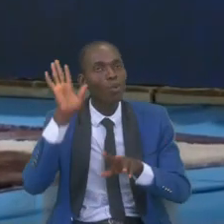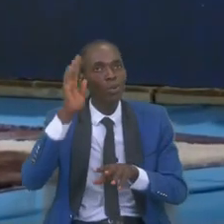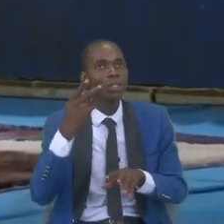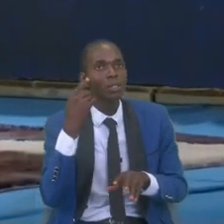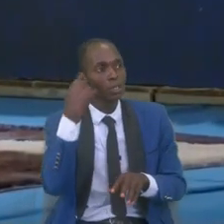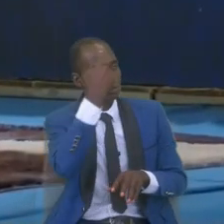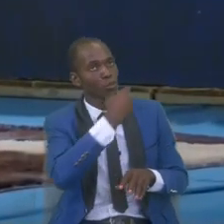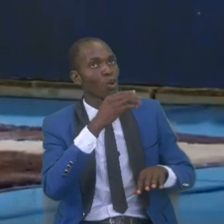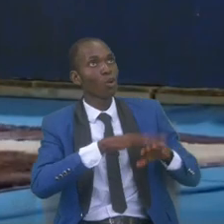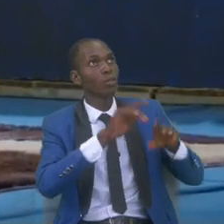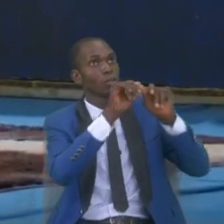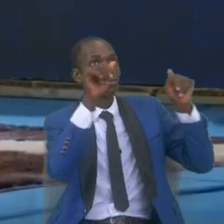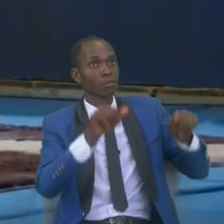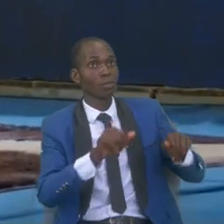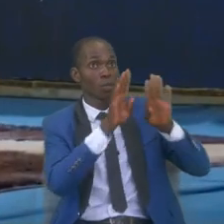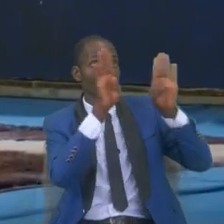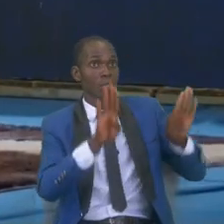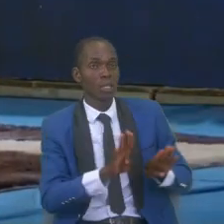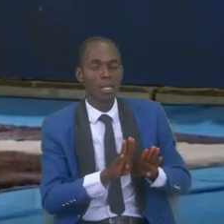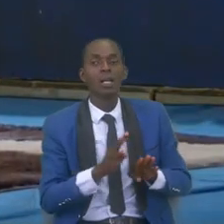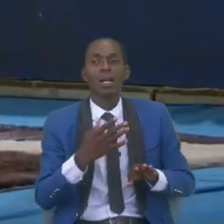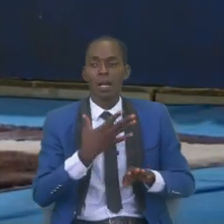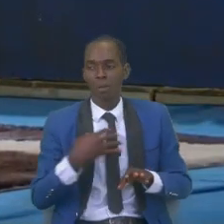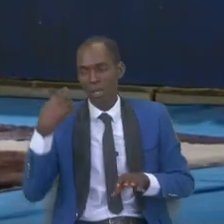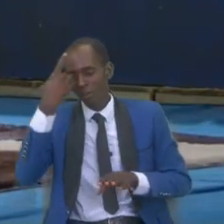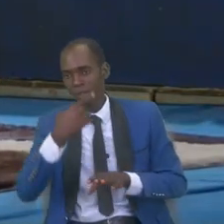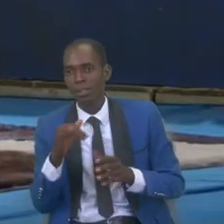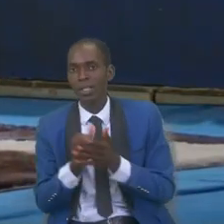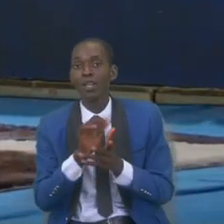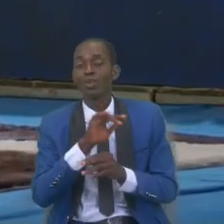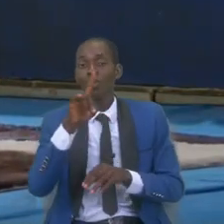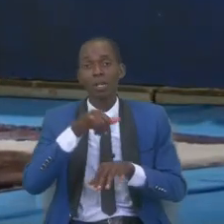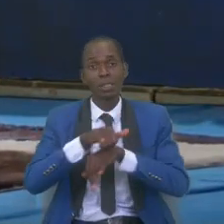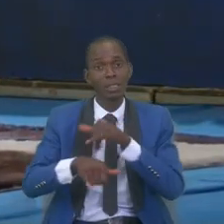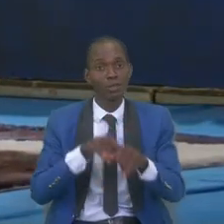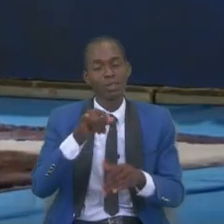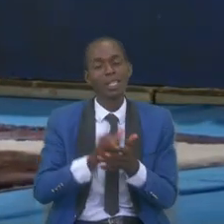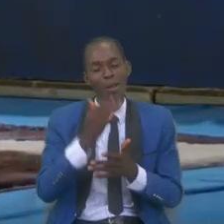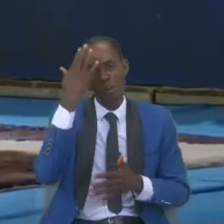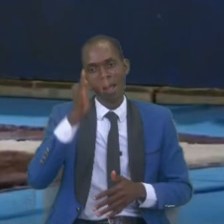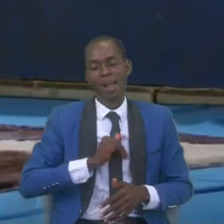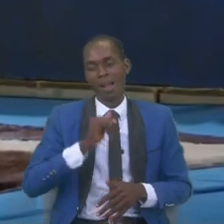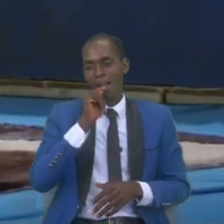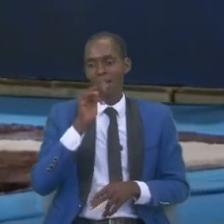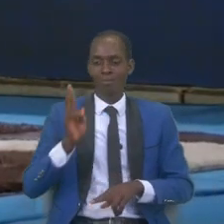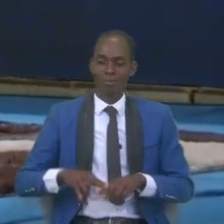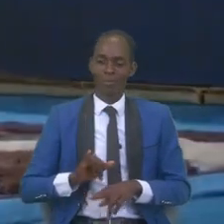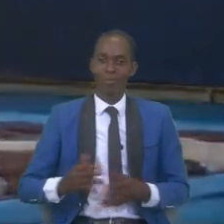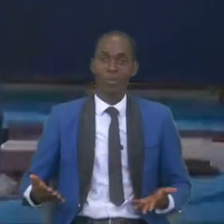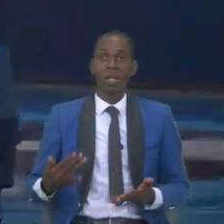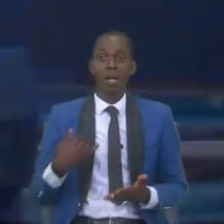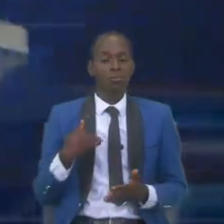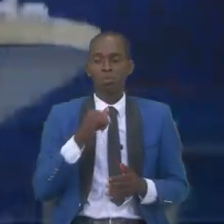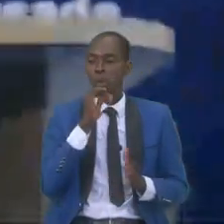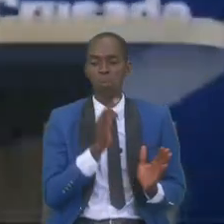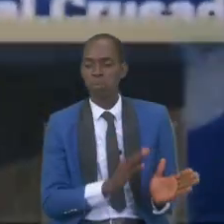handbill, that this is the face where nobody deceived you. That's why I'm here. And I didn't prepare for